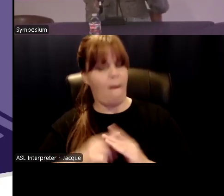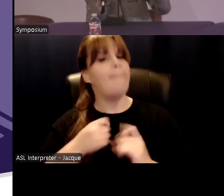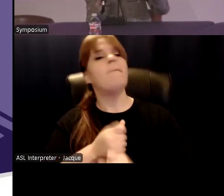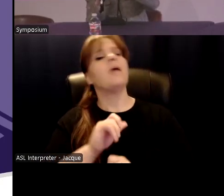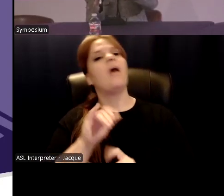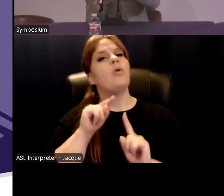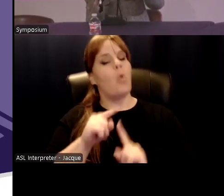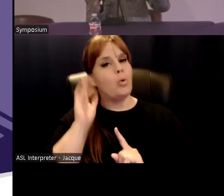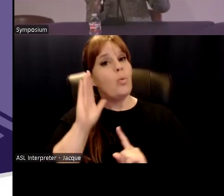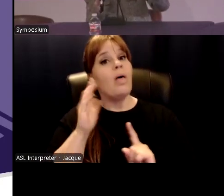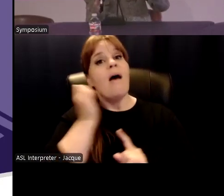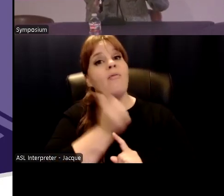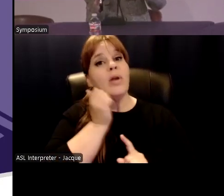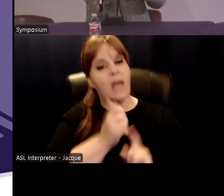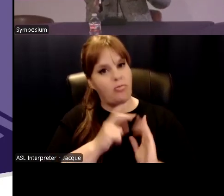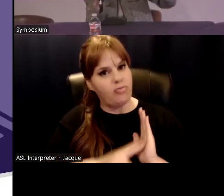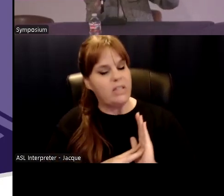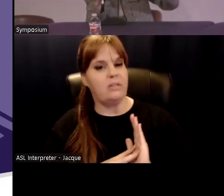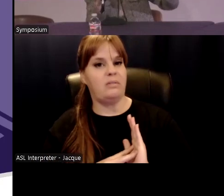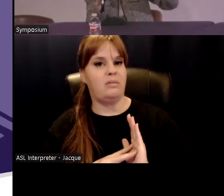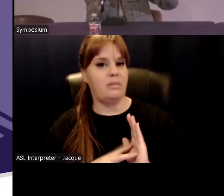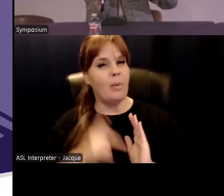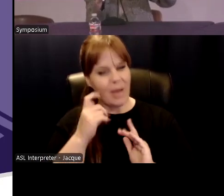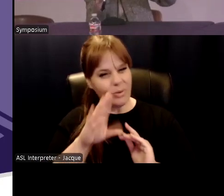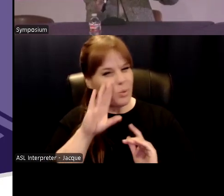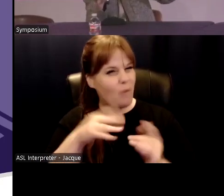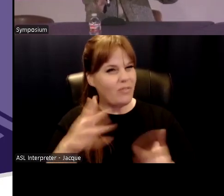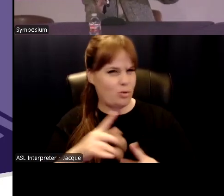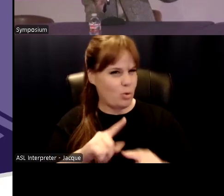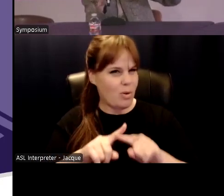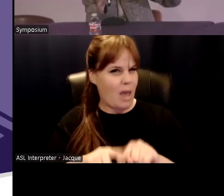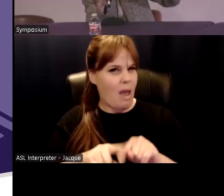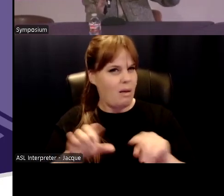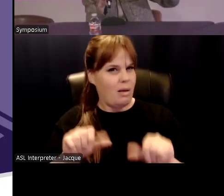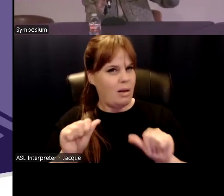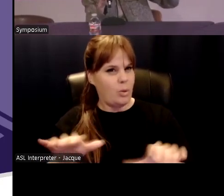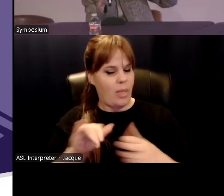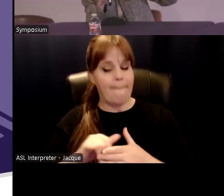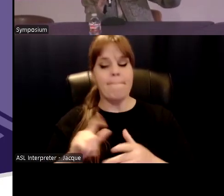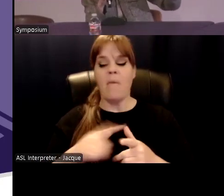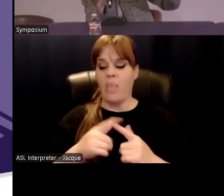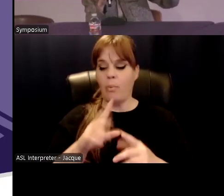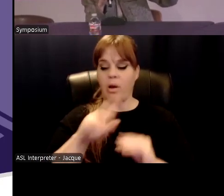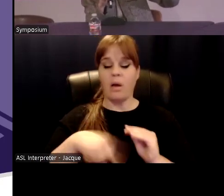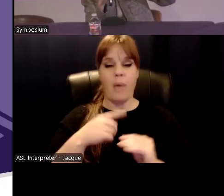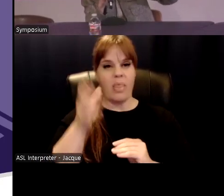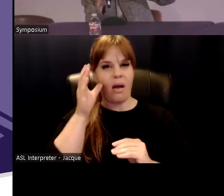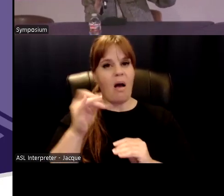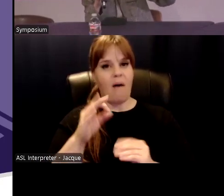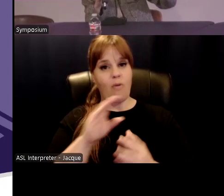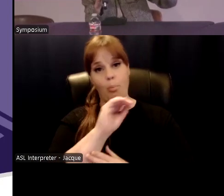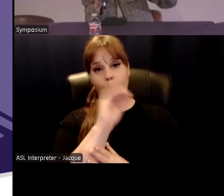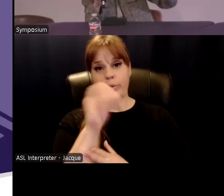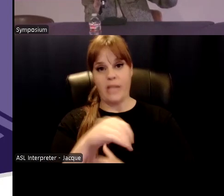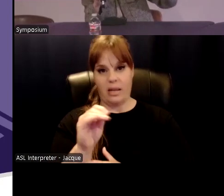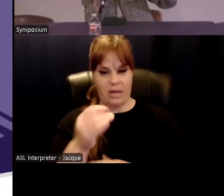to do that each day because you know that's what you can reliably do. And then we get into that idea of a percentage, of increasing that